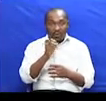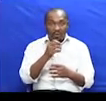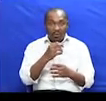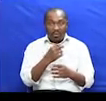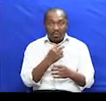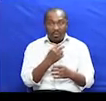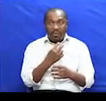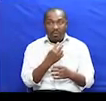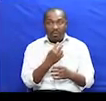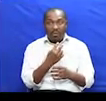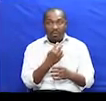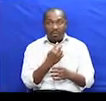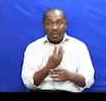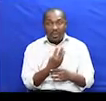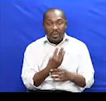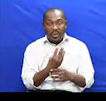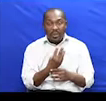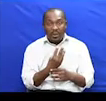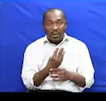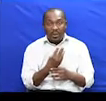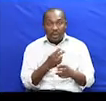was titrated